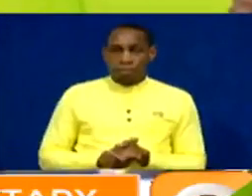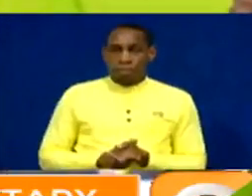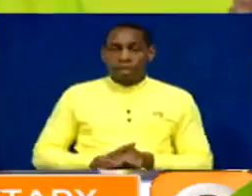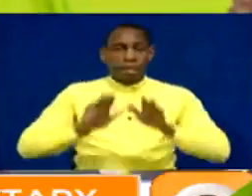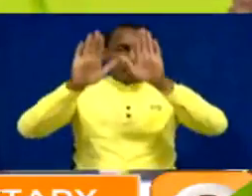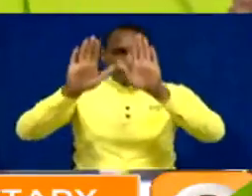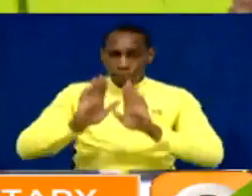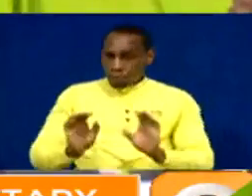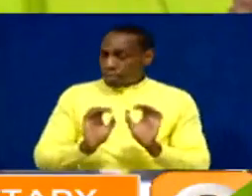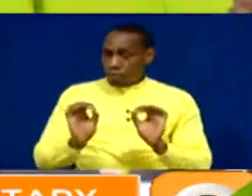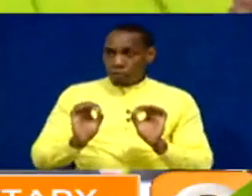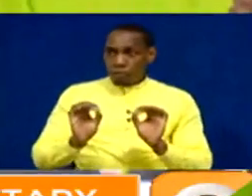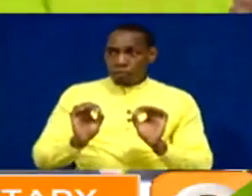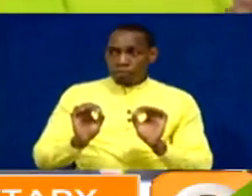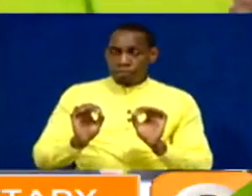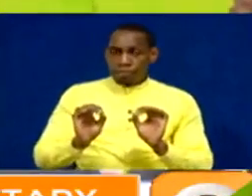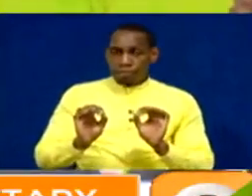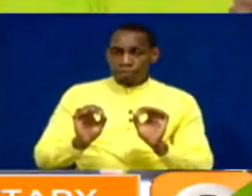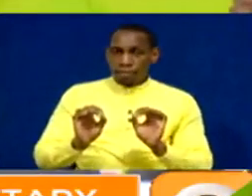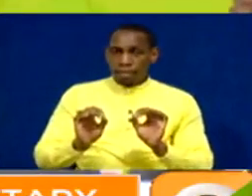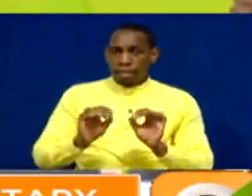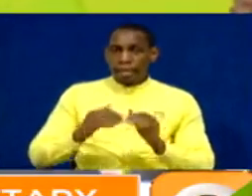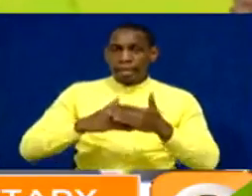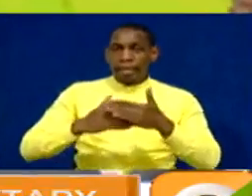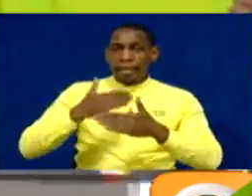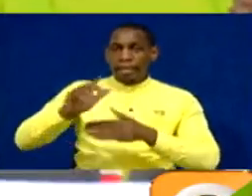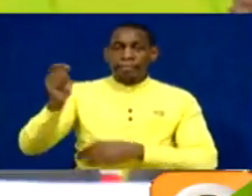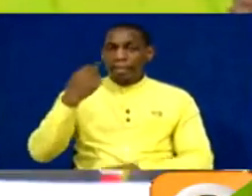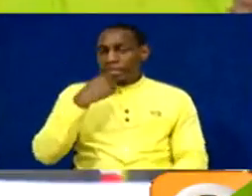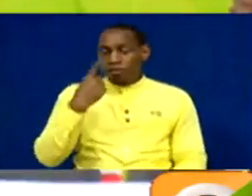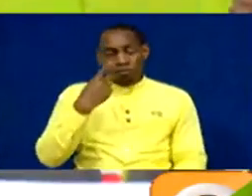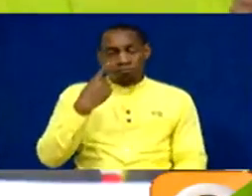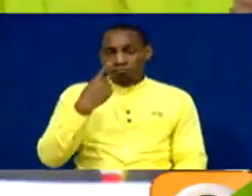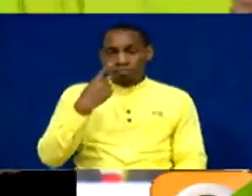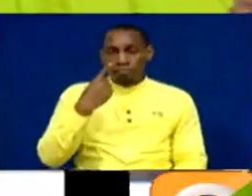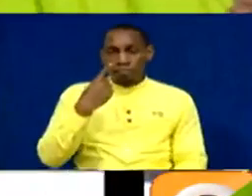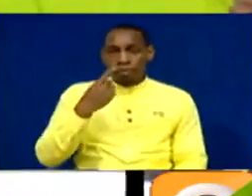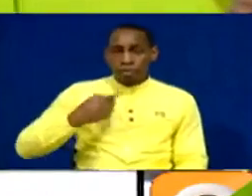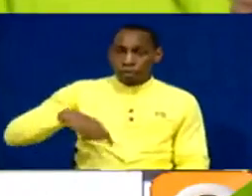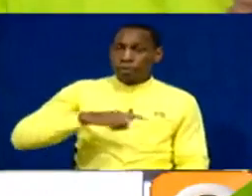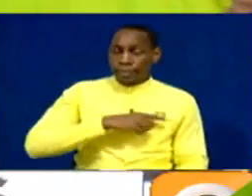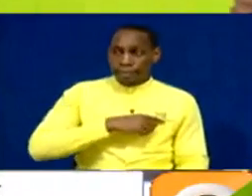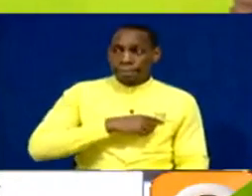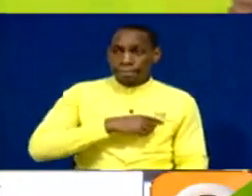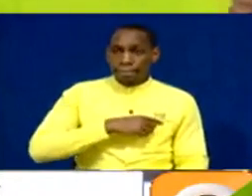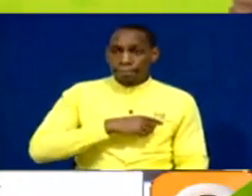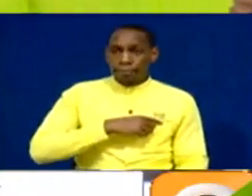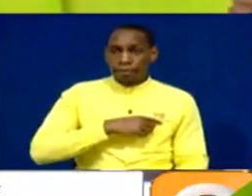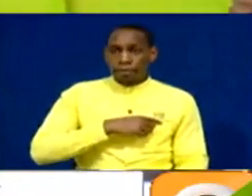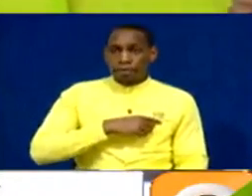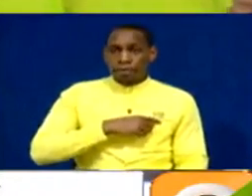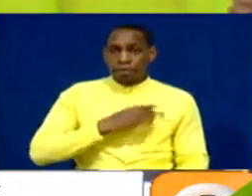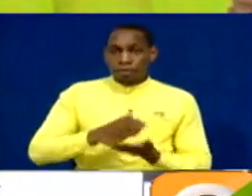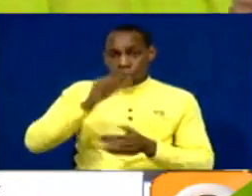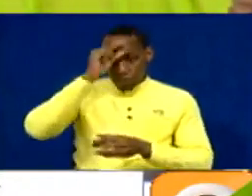not matter who takes over as president. We, as patriotic